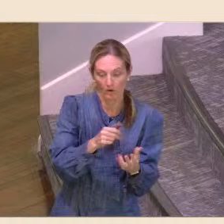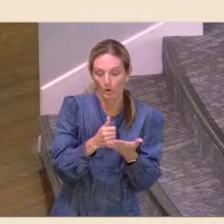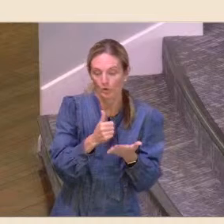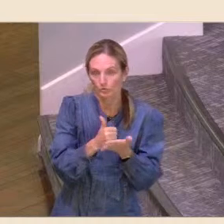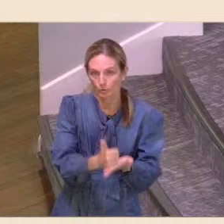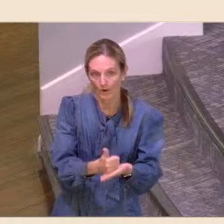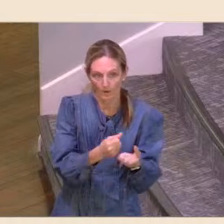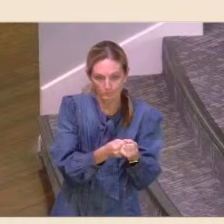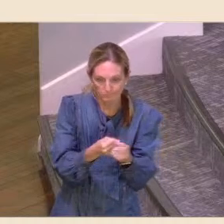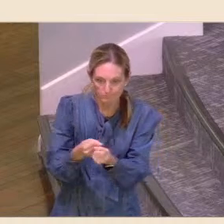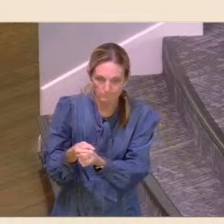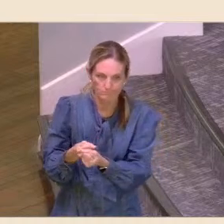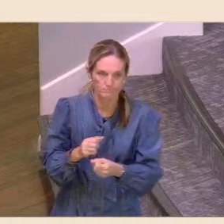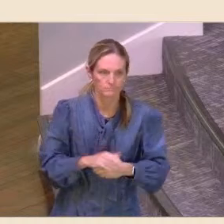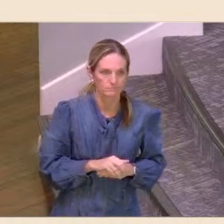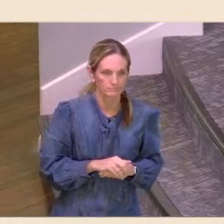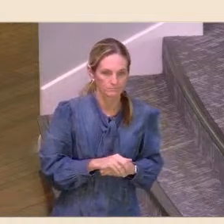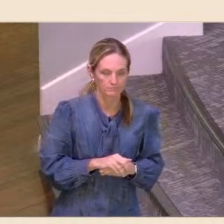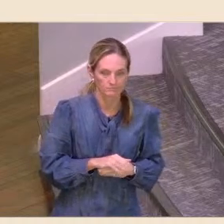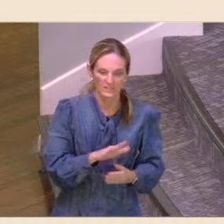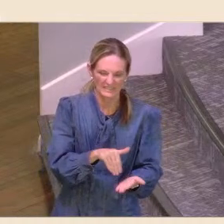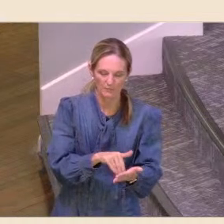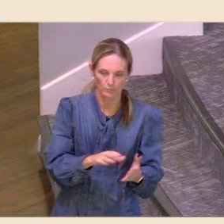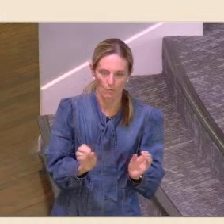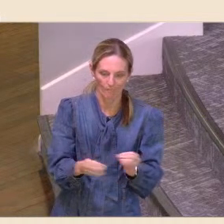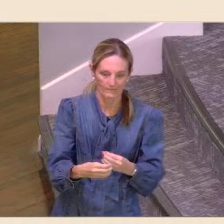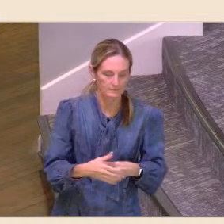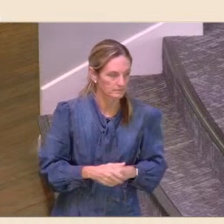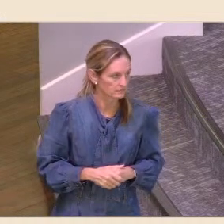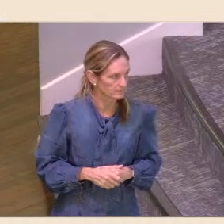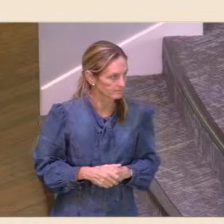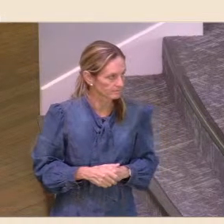support Amy here at the central office.